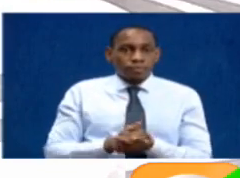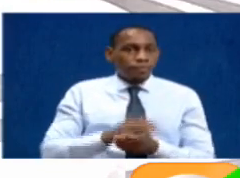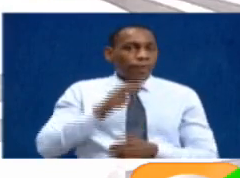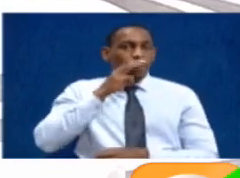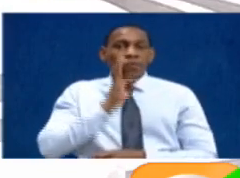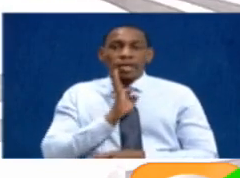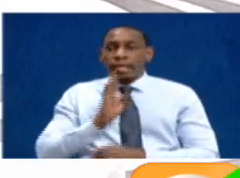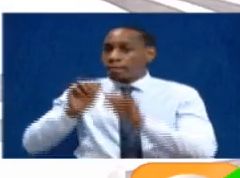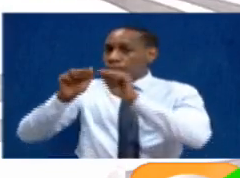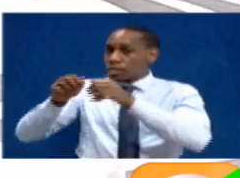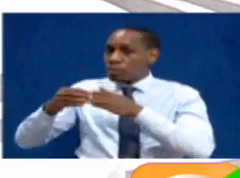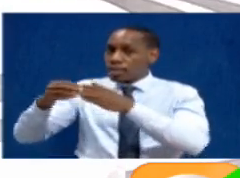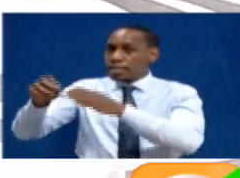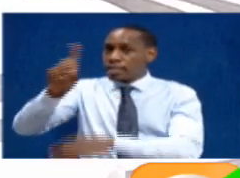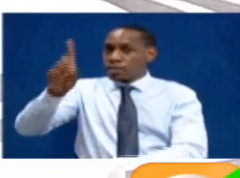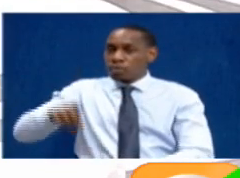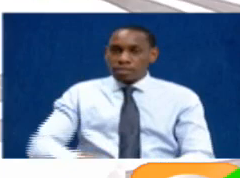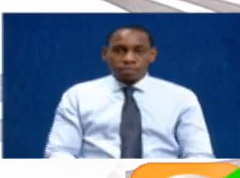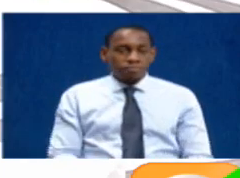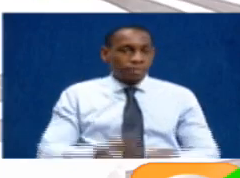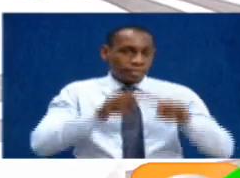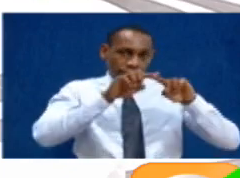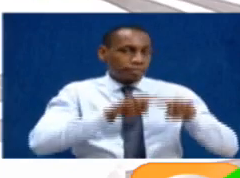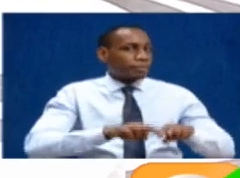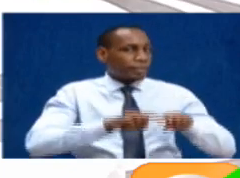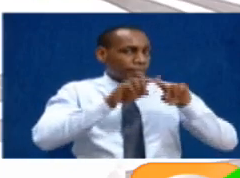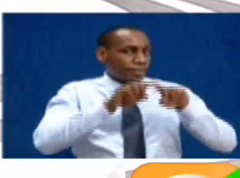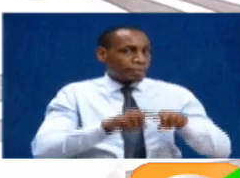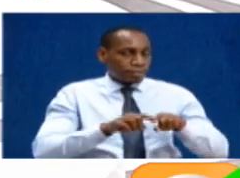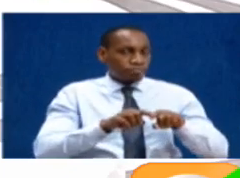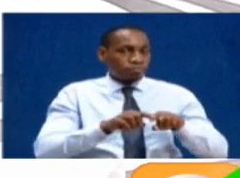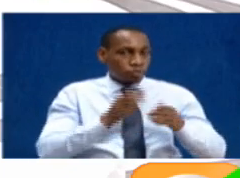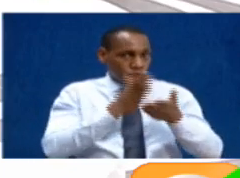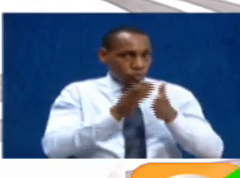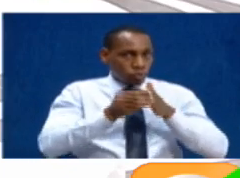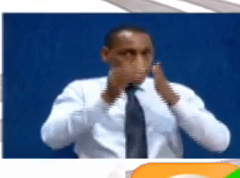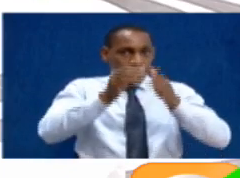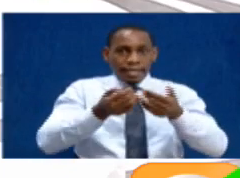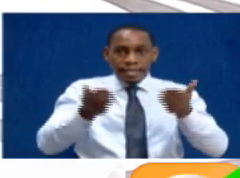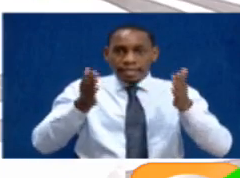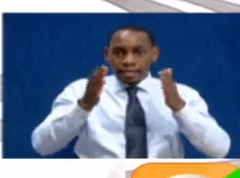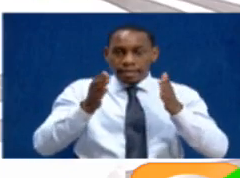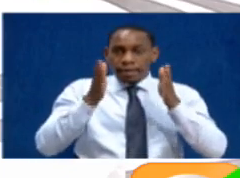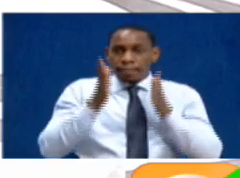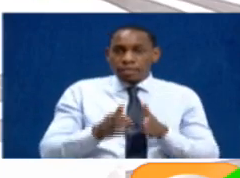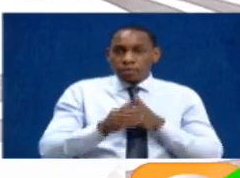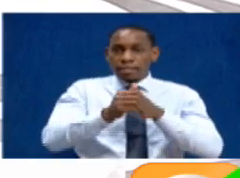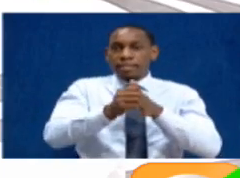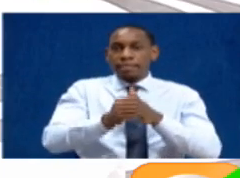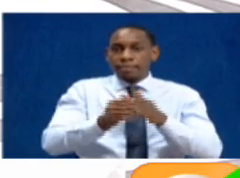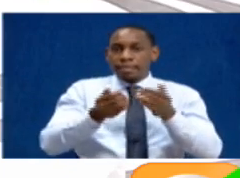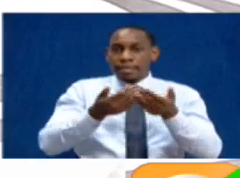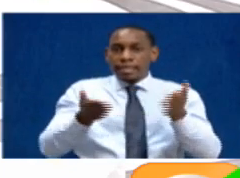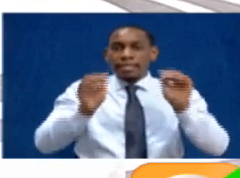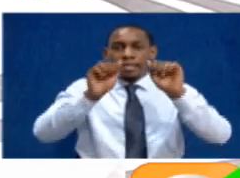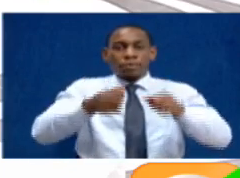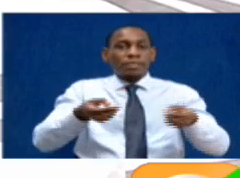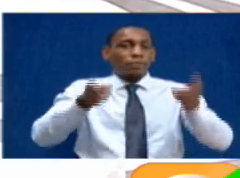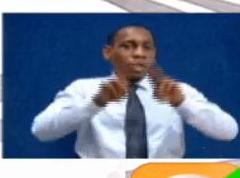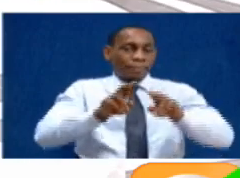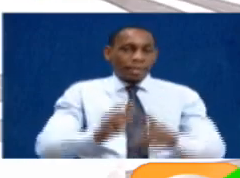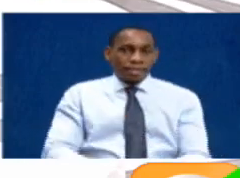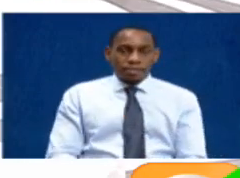be? It depends, I don't know. He's still a leader. Anybody in leadership, anything can happen. As I've told